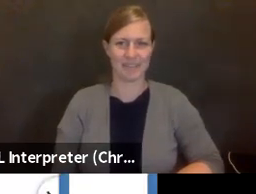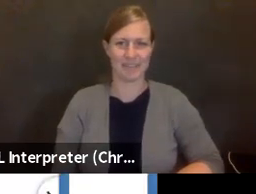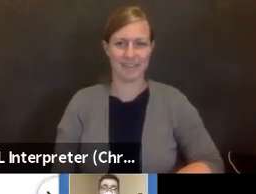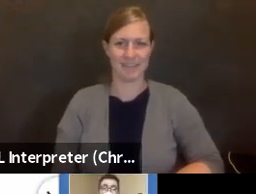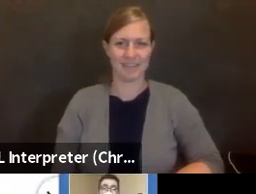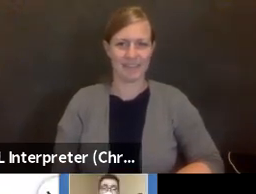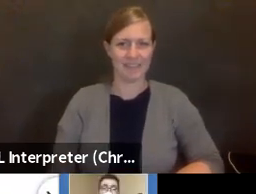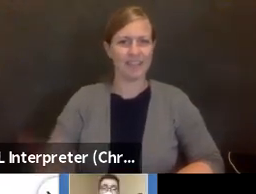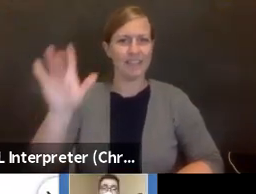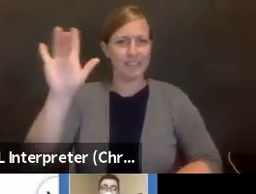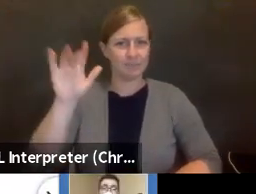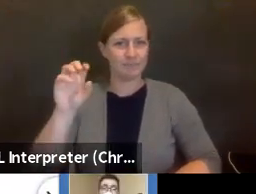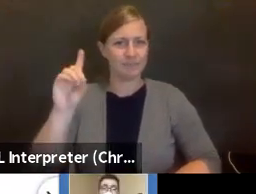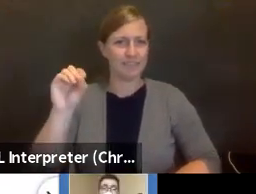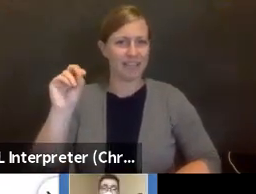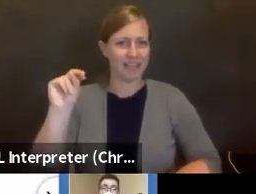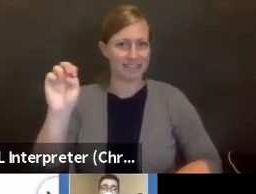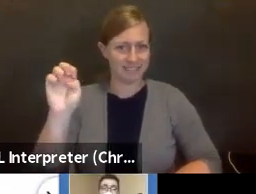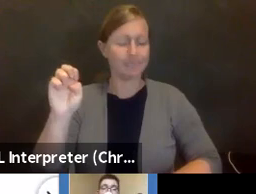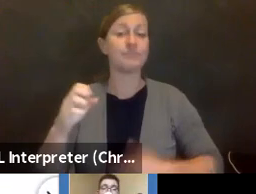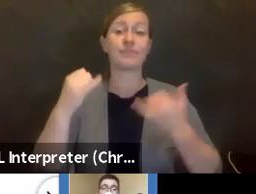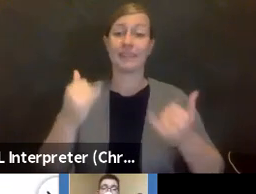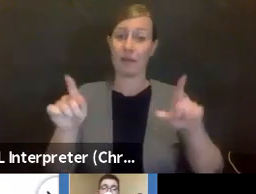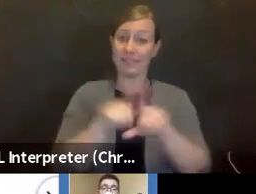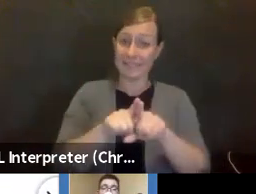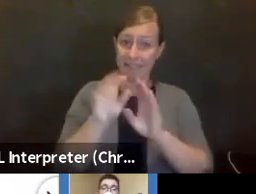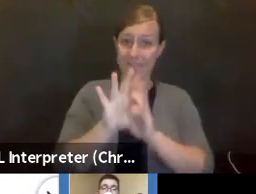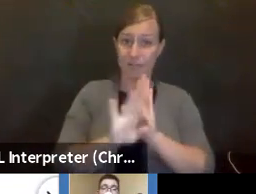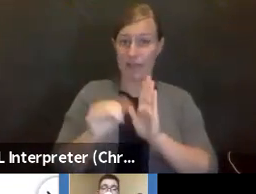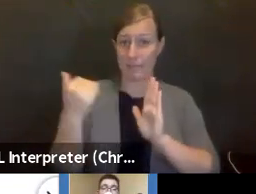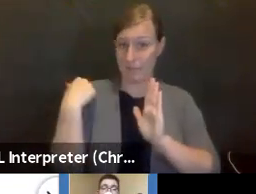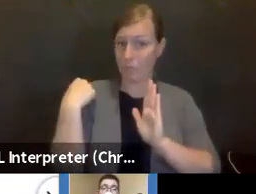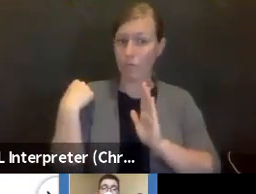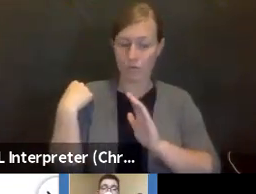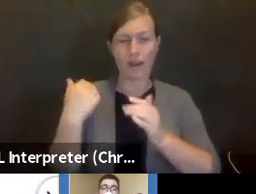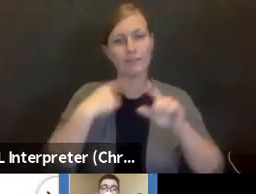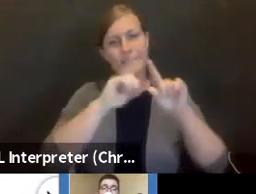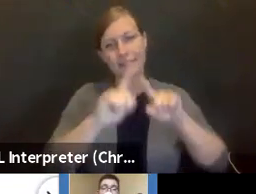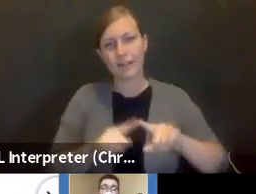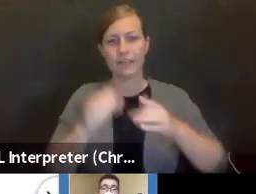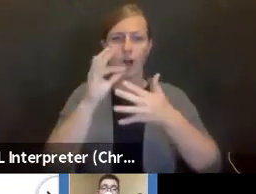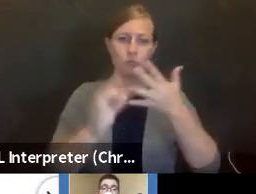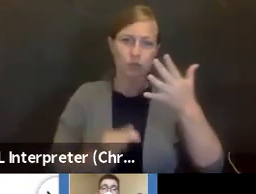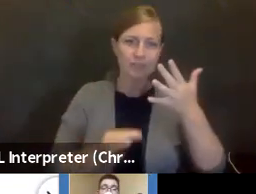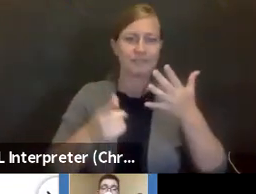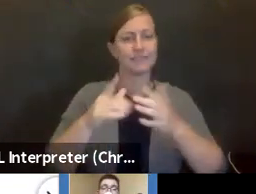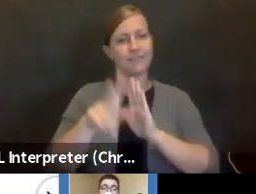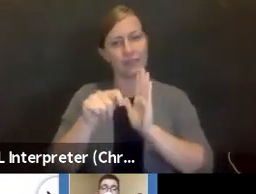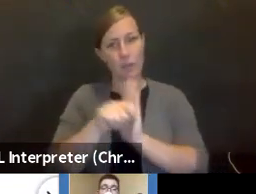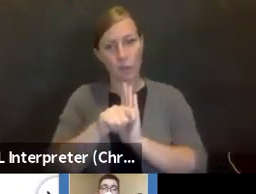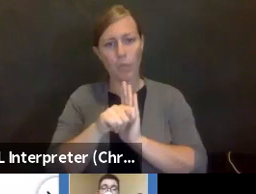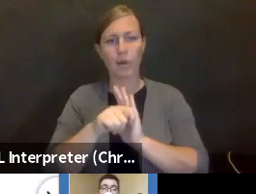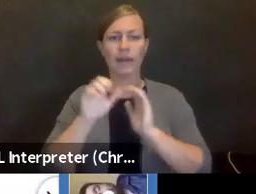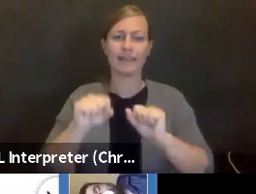I push done. And now I have the same features I just had previously. Once again, here's a video. I could make